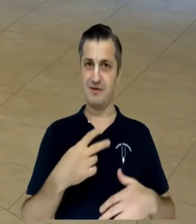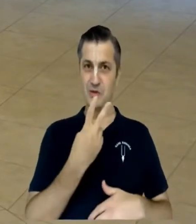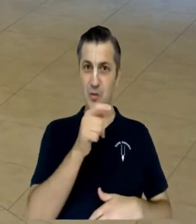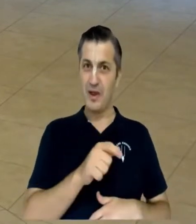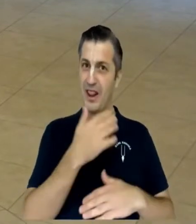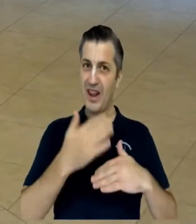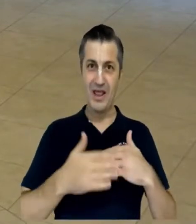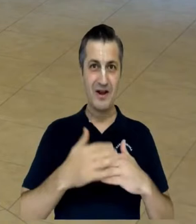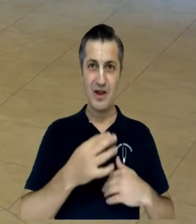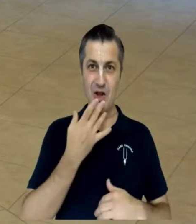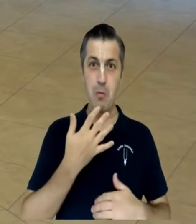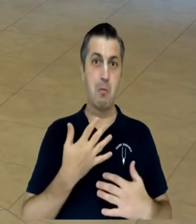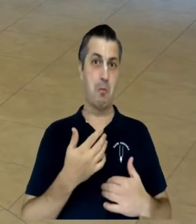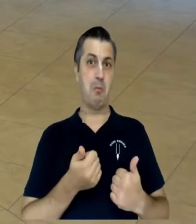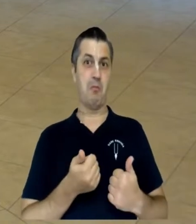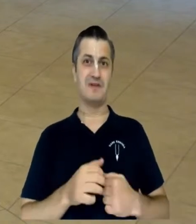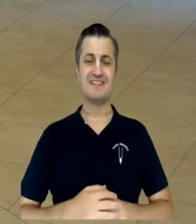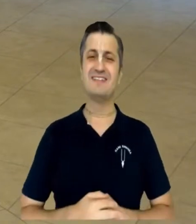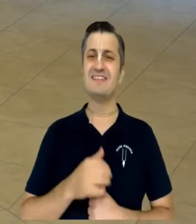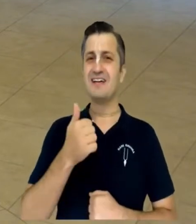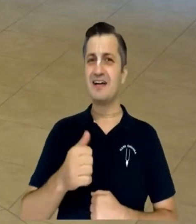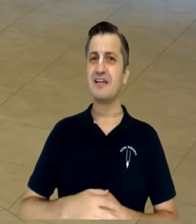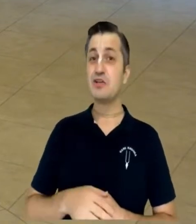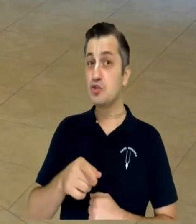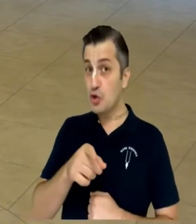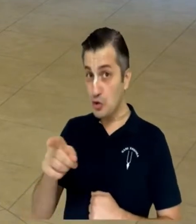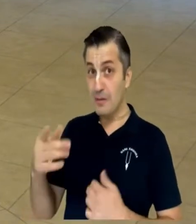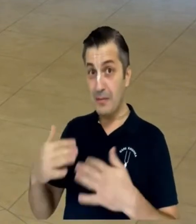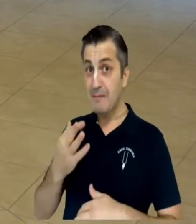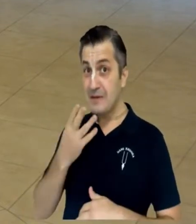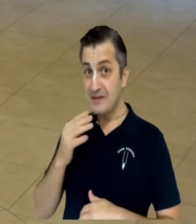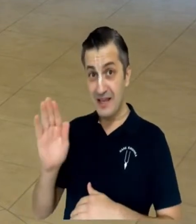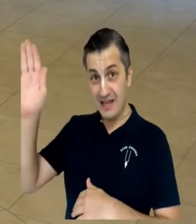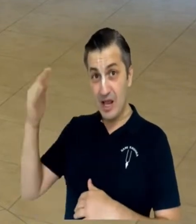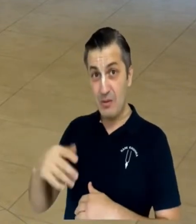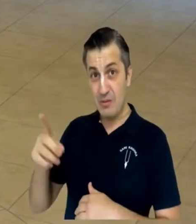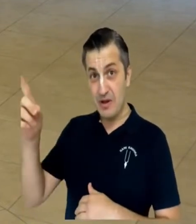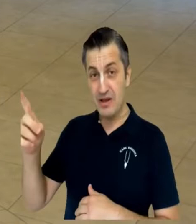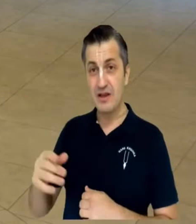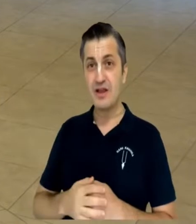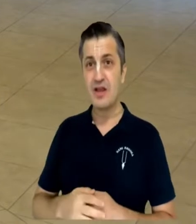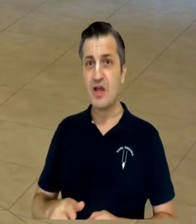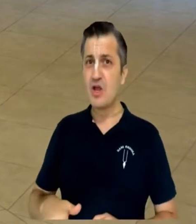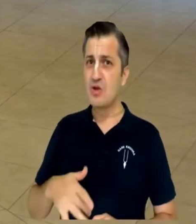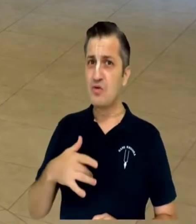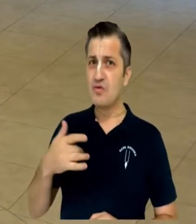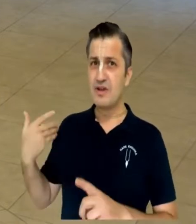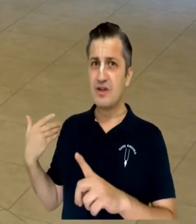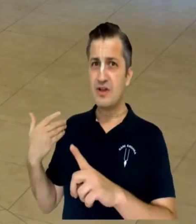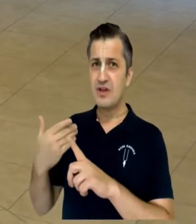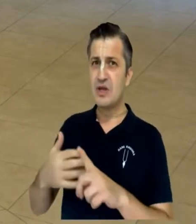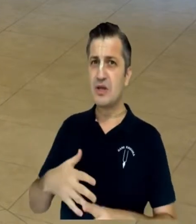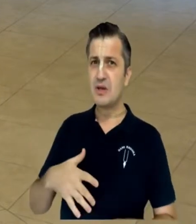So yeah, and who has done a mistake which he feels like up until this day he's actually still regretting